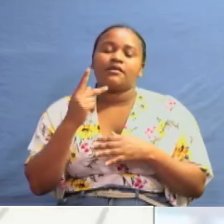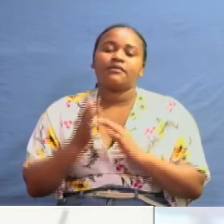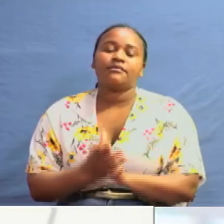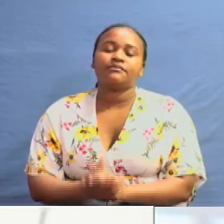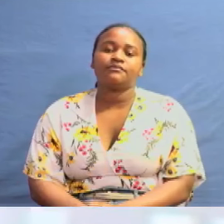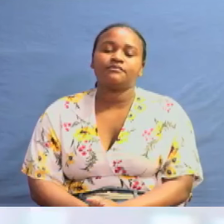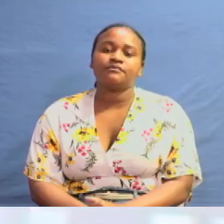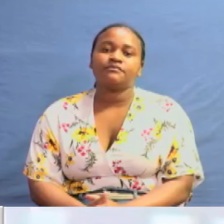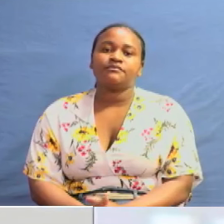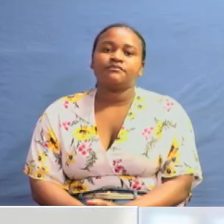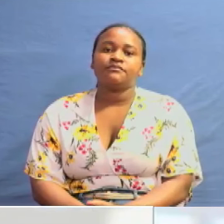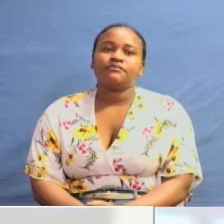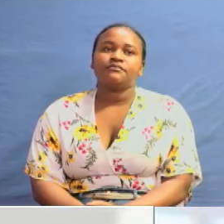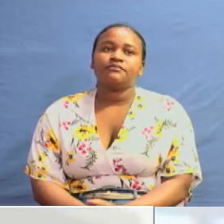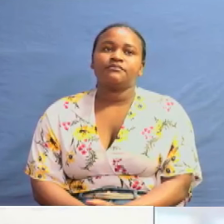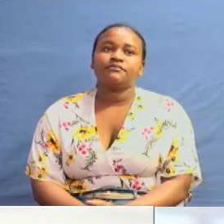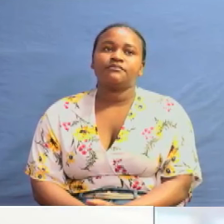produced by our very own Linda Momanyi.